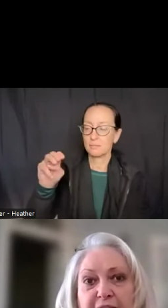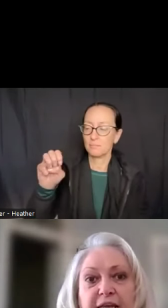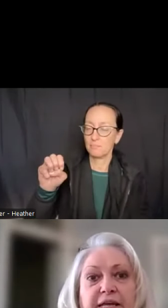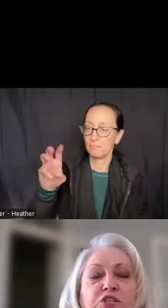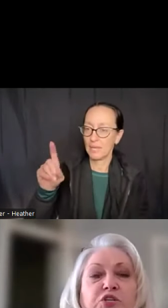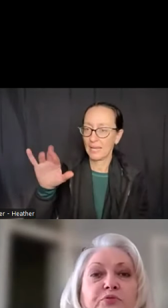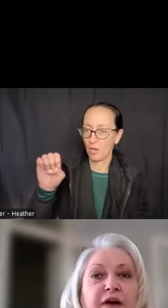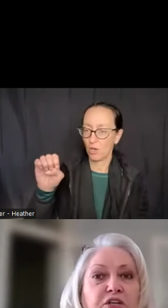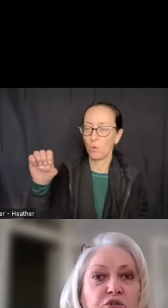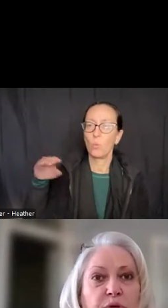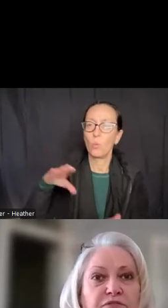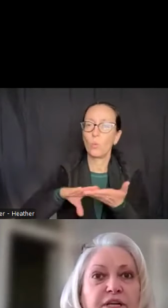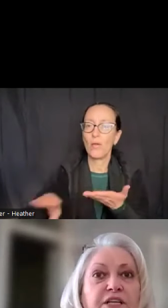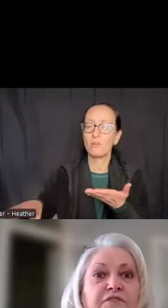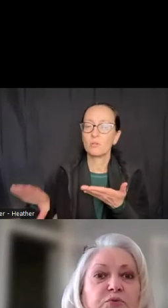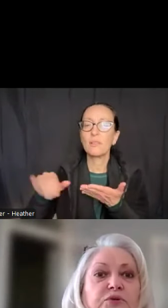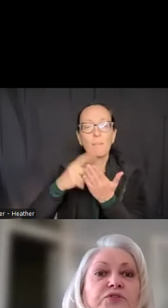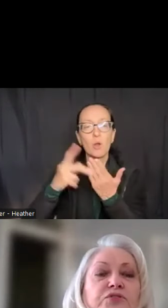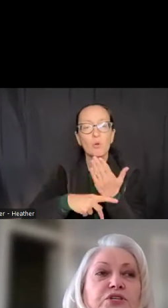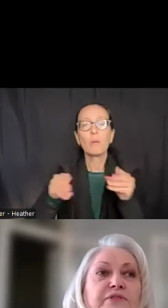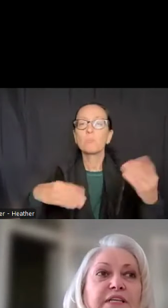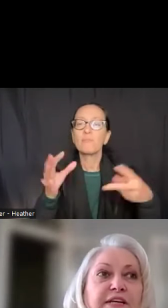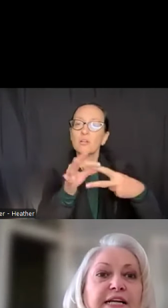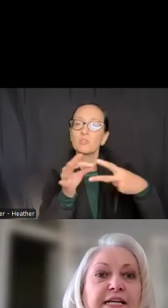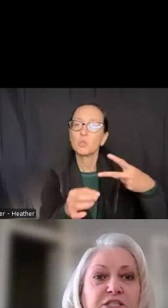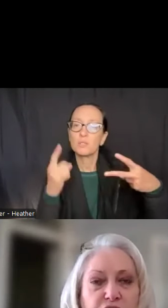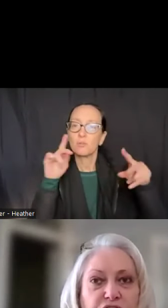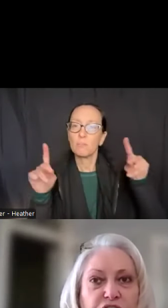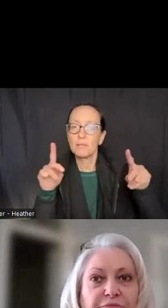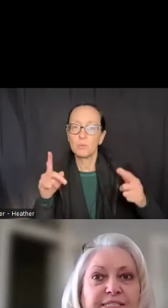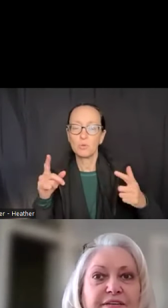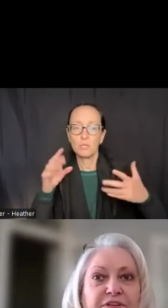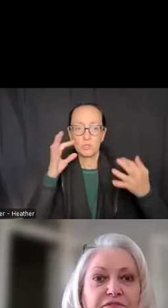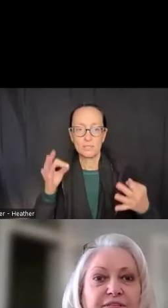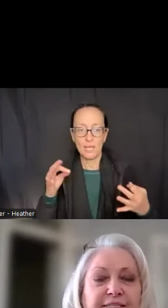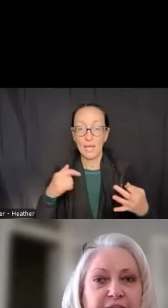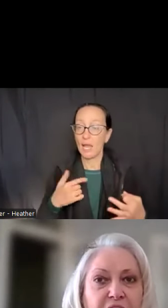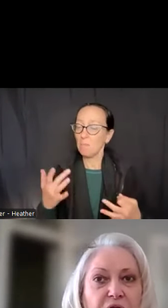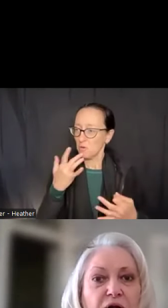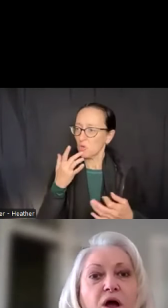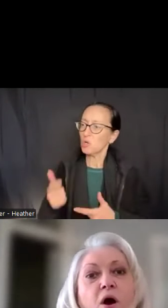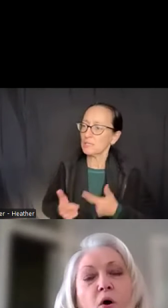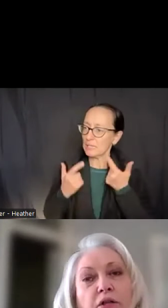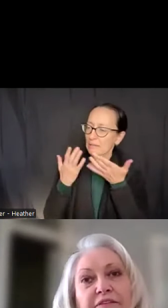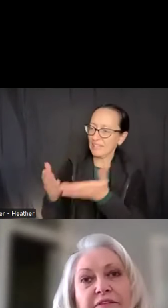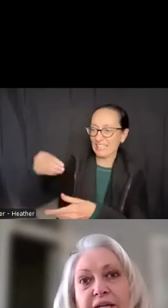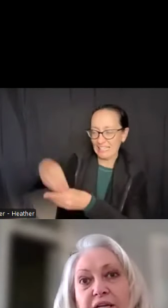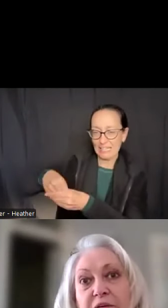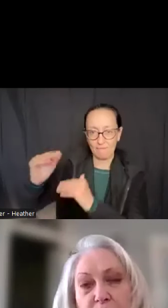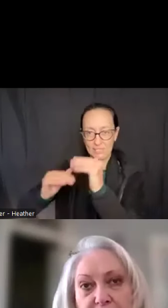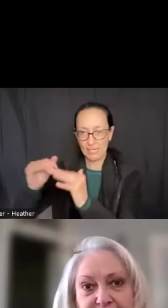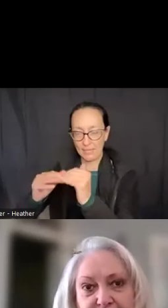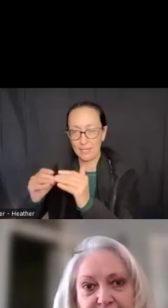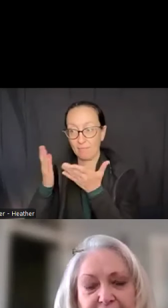were created again to provide a choice for individuals to choose living in an institution, receiving services there, or living